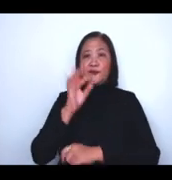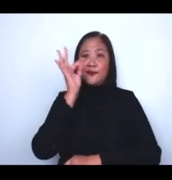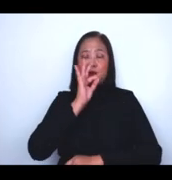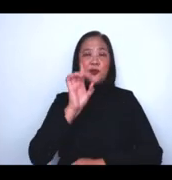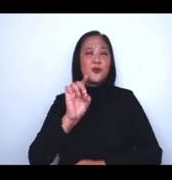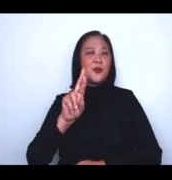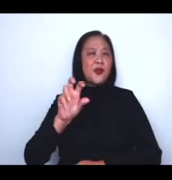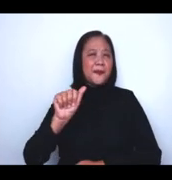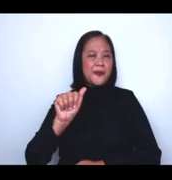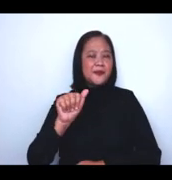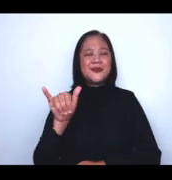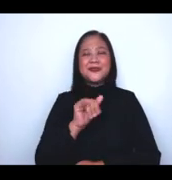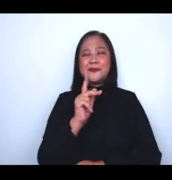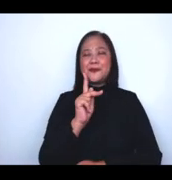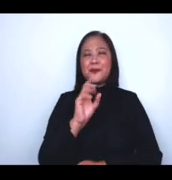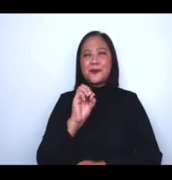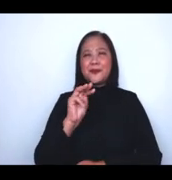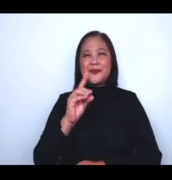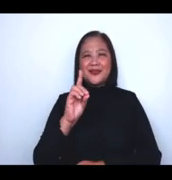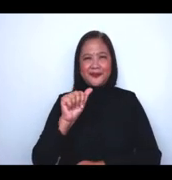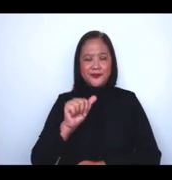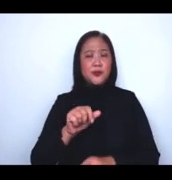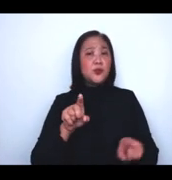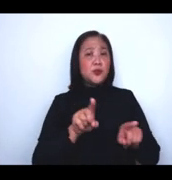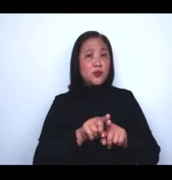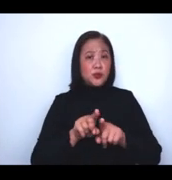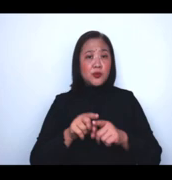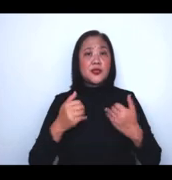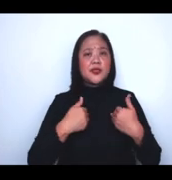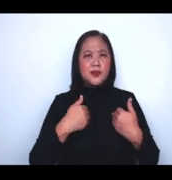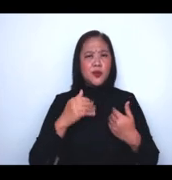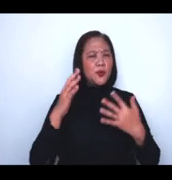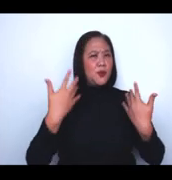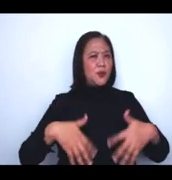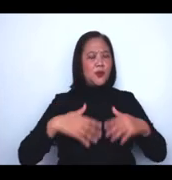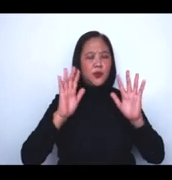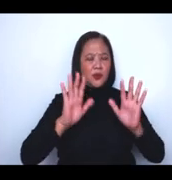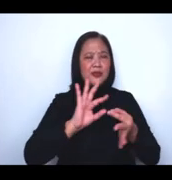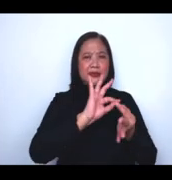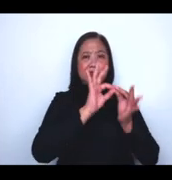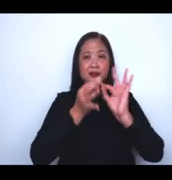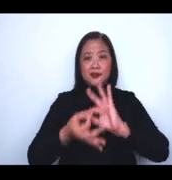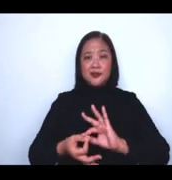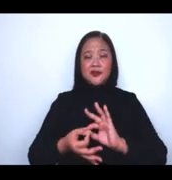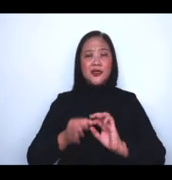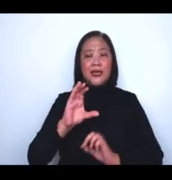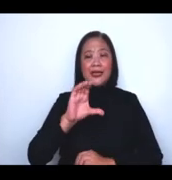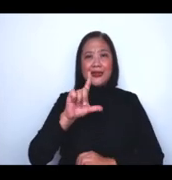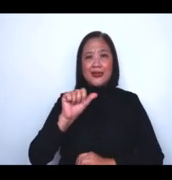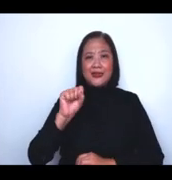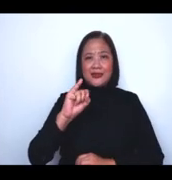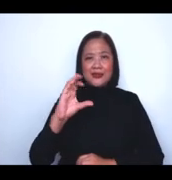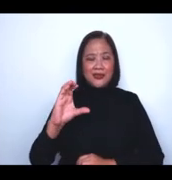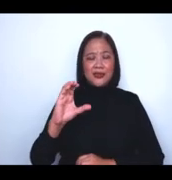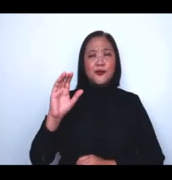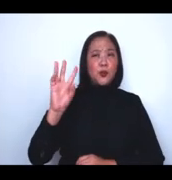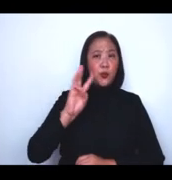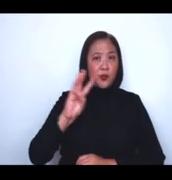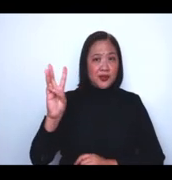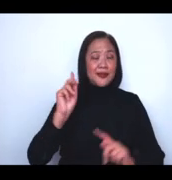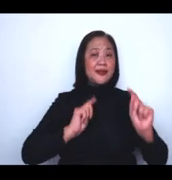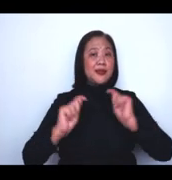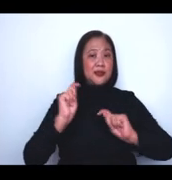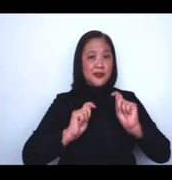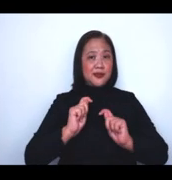drama like the Comedia. But it was in the excellent translations of the classics of Western drama